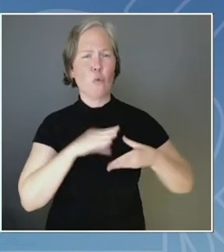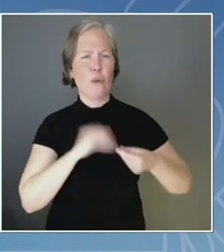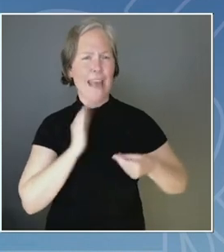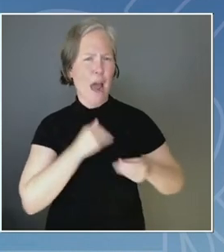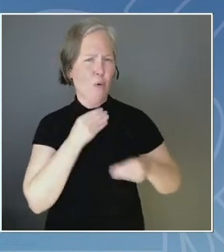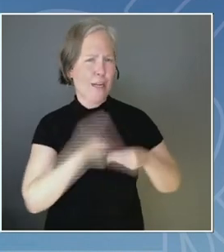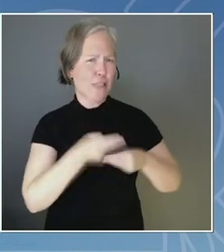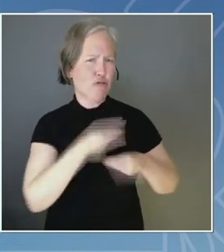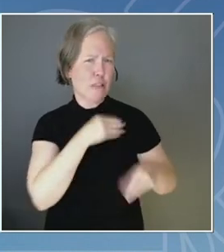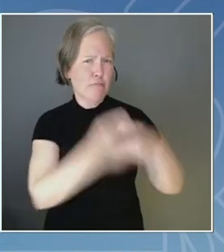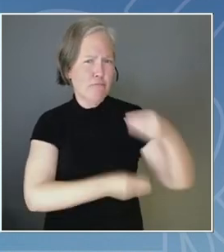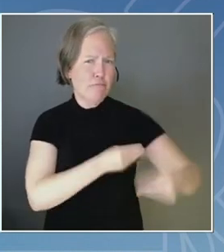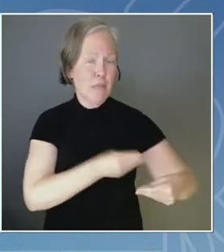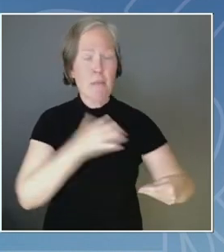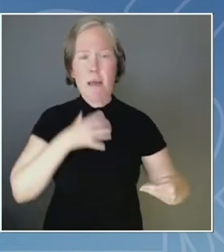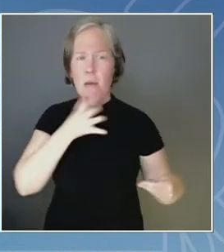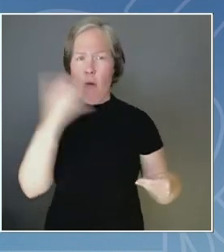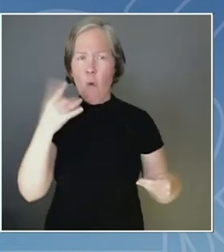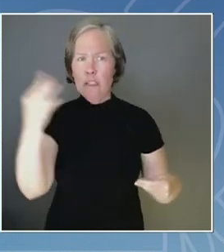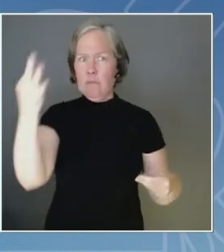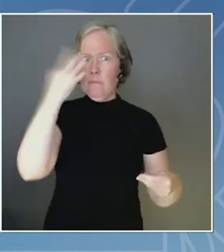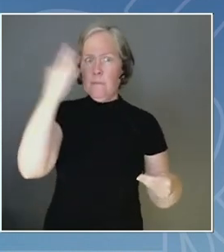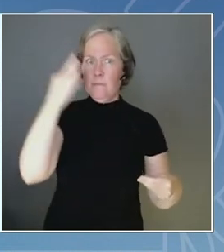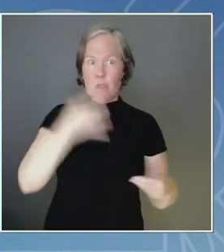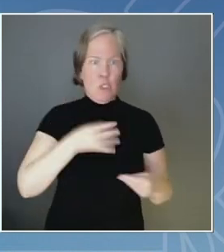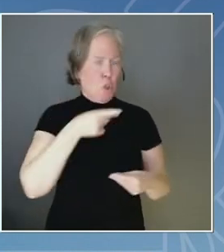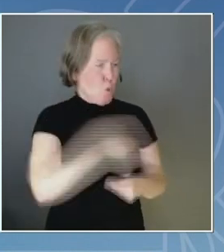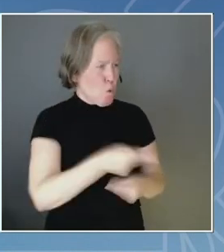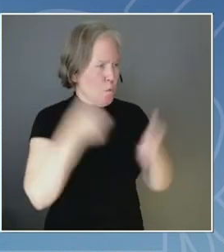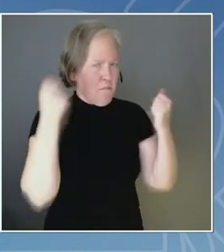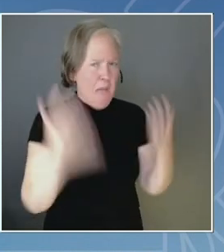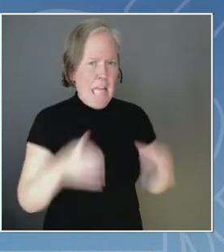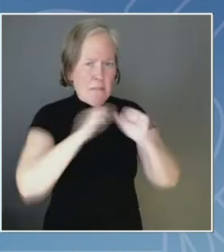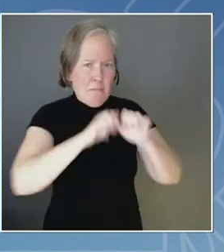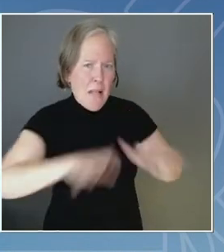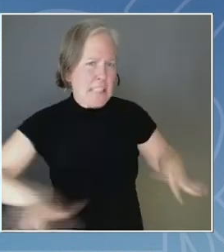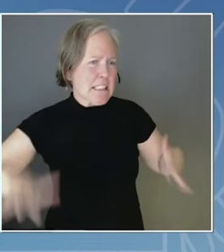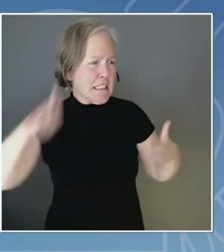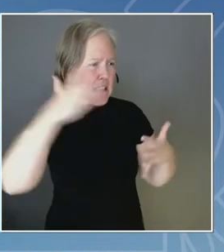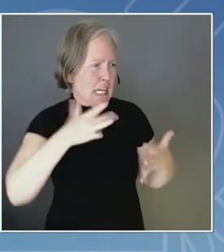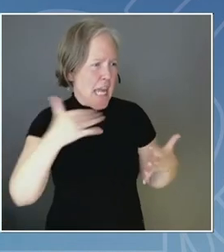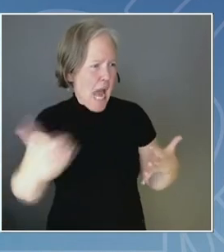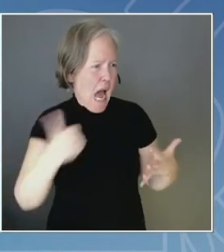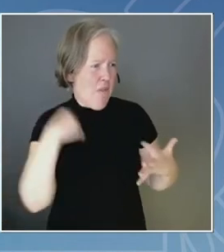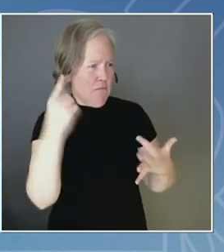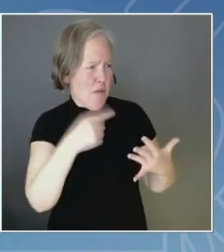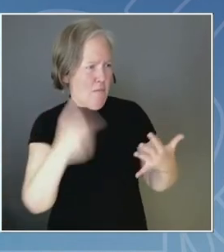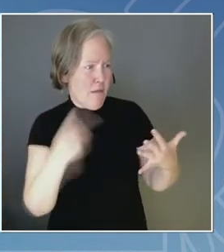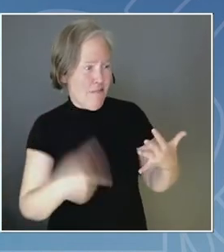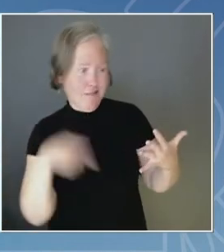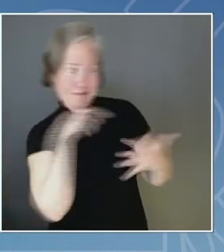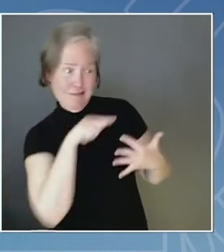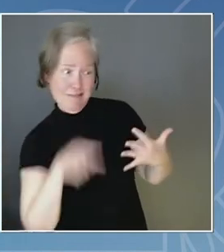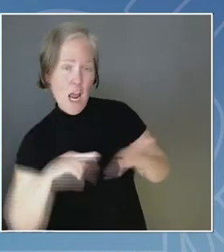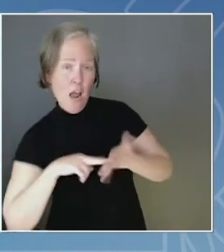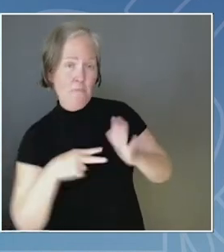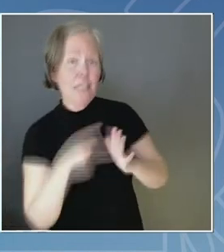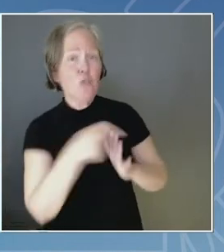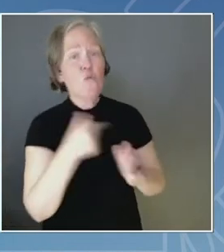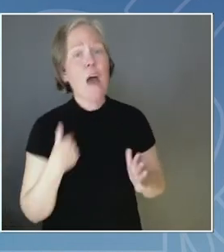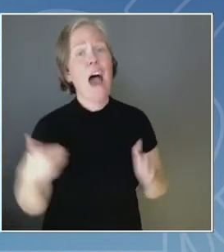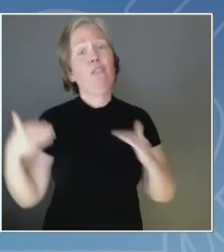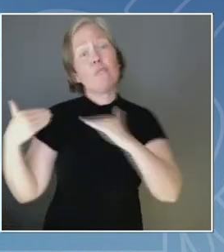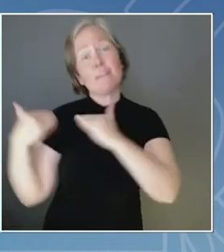very early is that you've been blessed with so much. And with that, you have the responsibility to make sure that you use